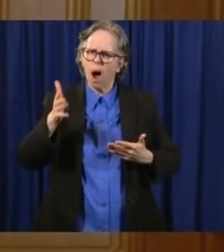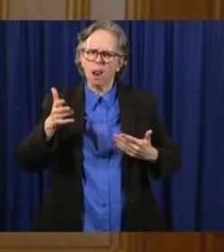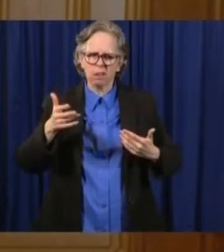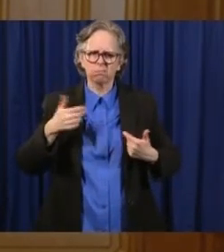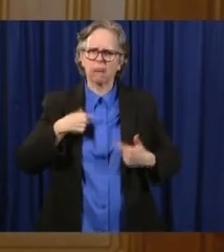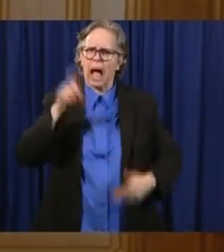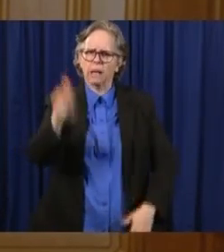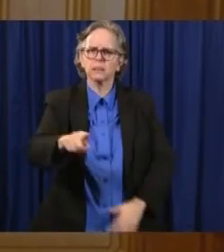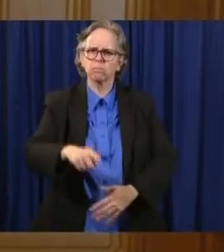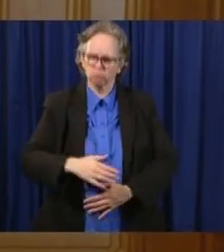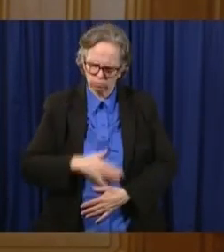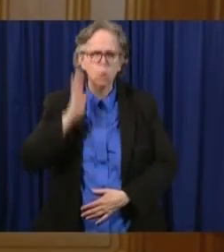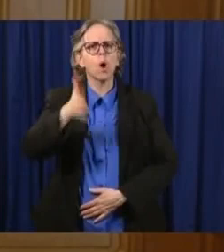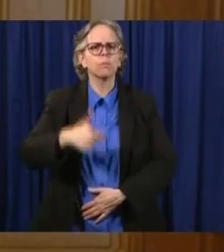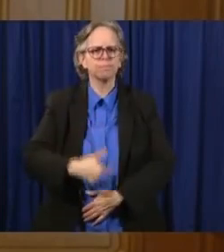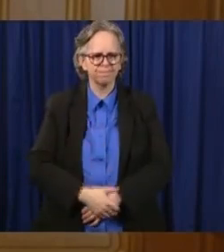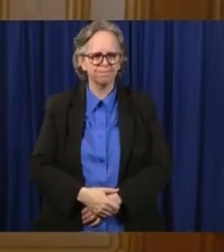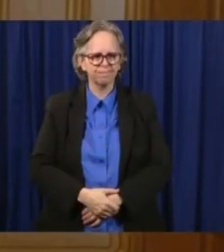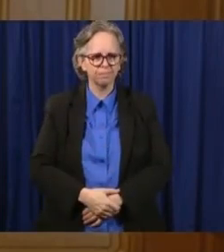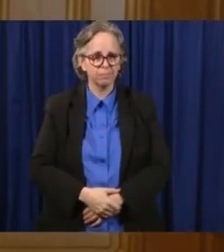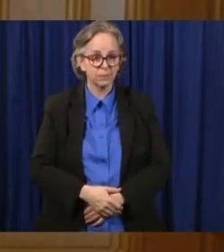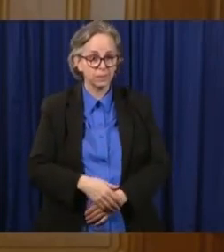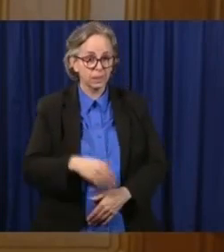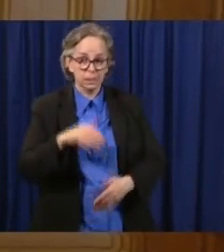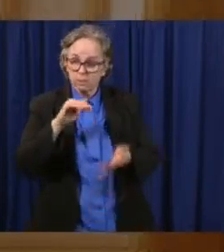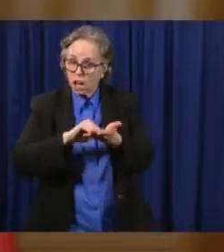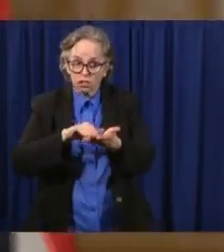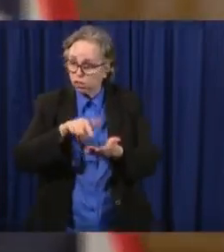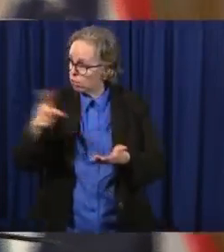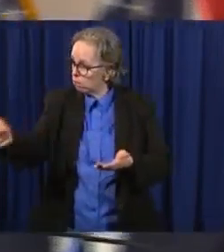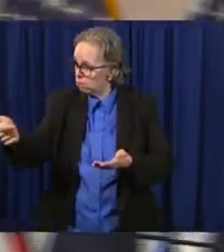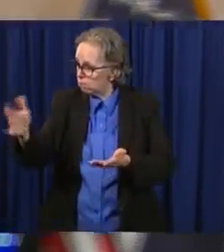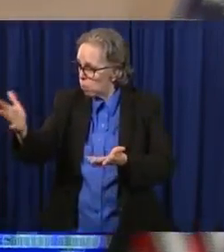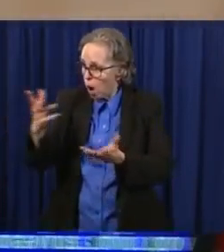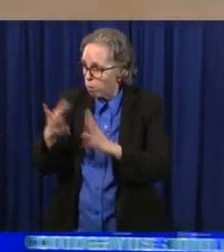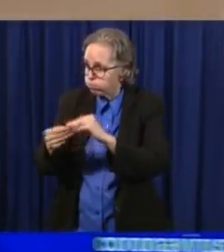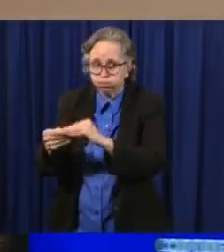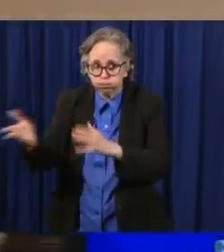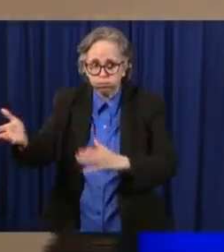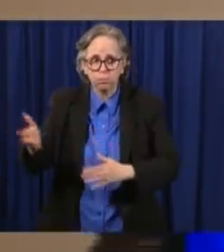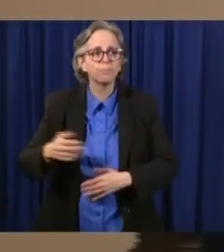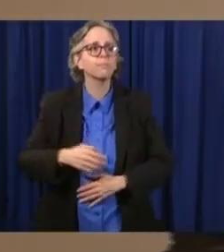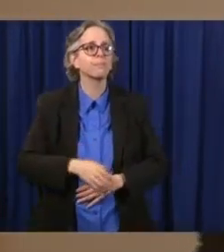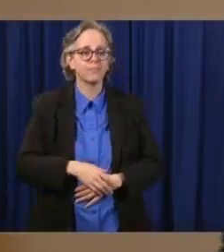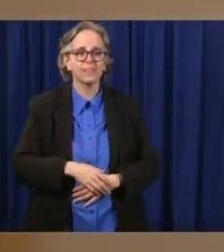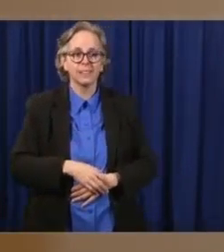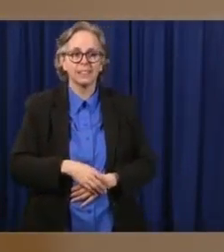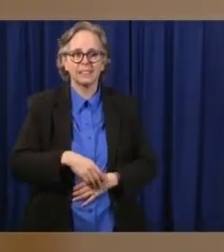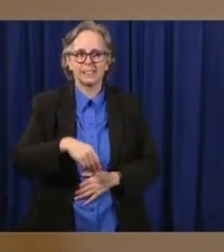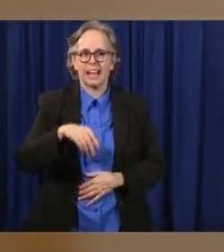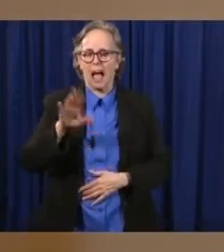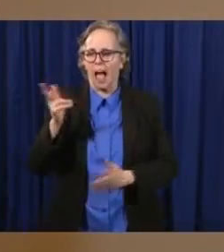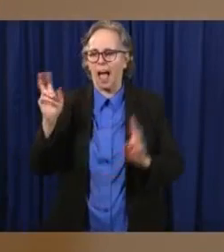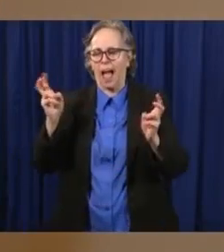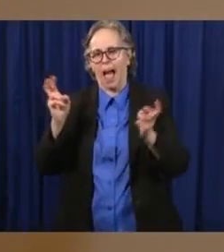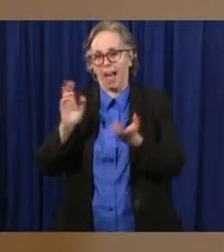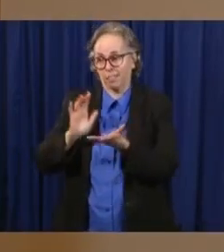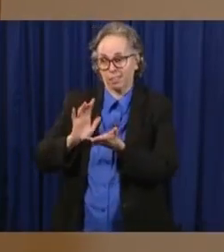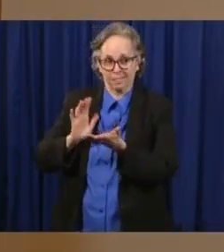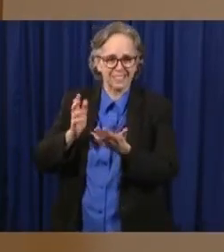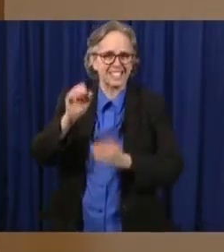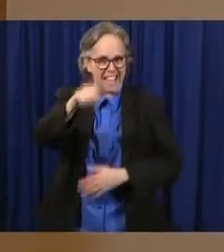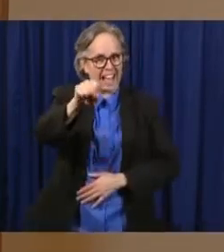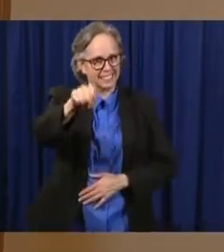inquire. Dr. Acton, you want to take? Oh, I will just add, Governor, that medical part of that, there is medical